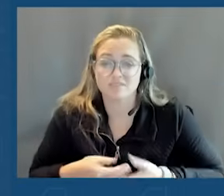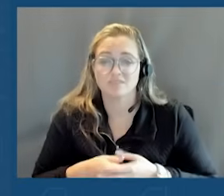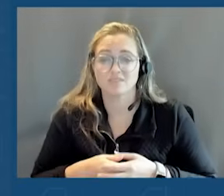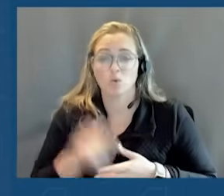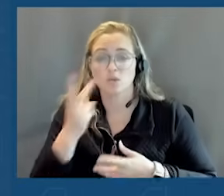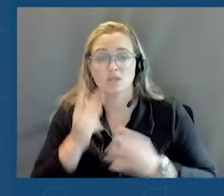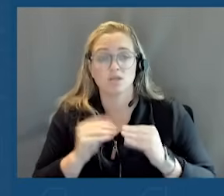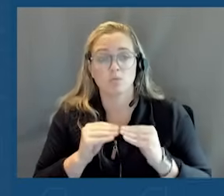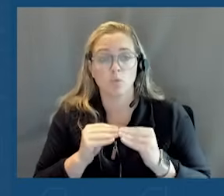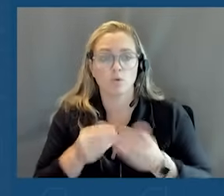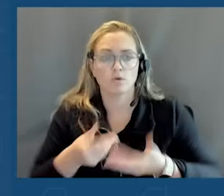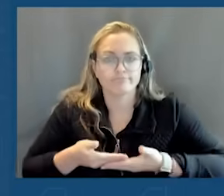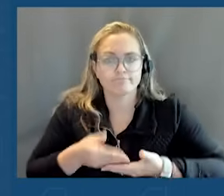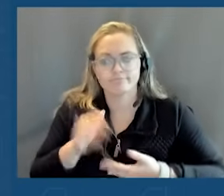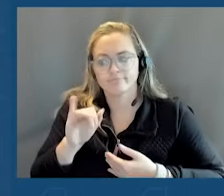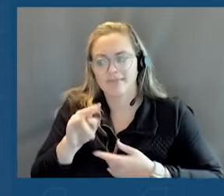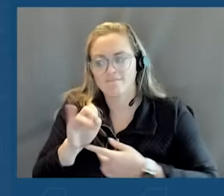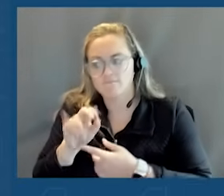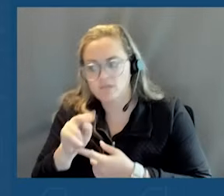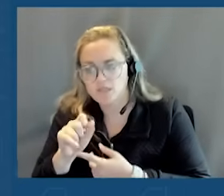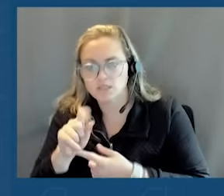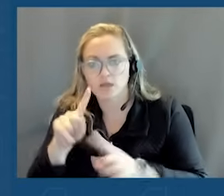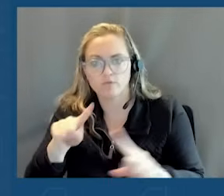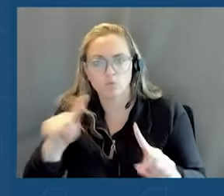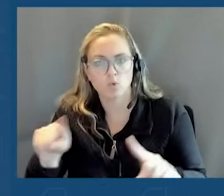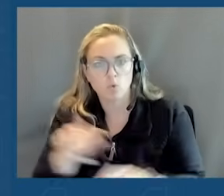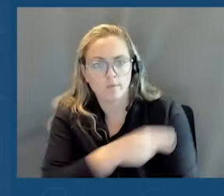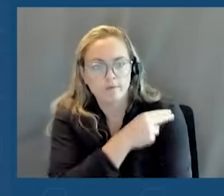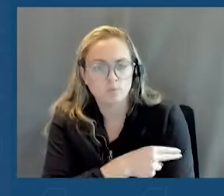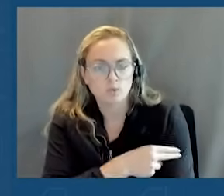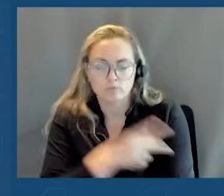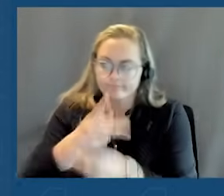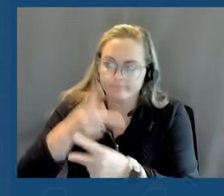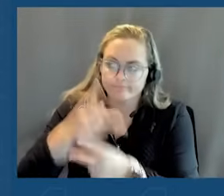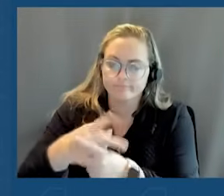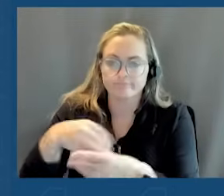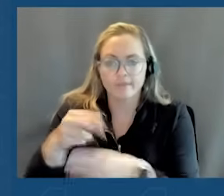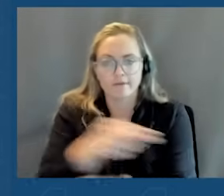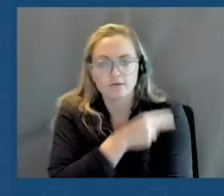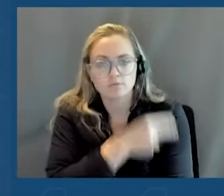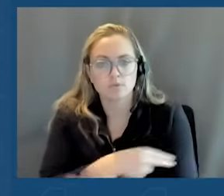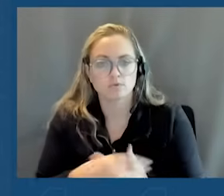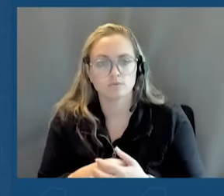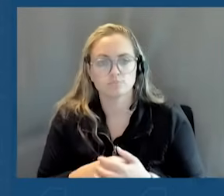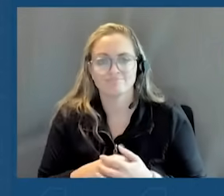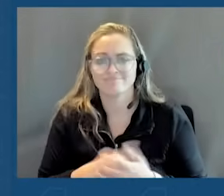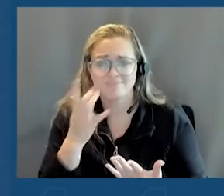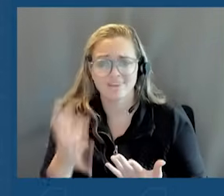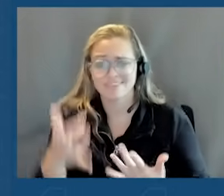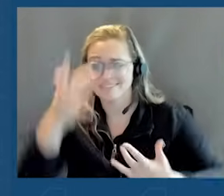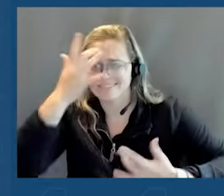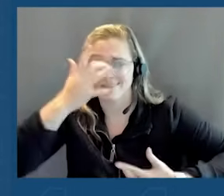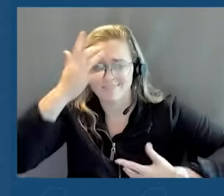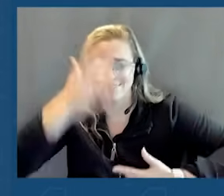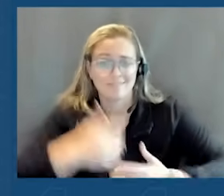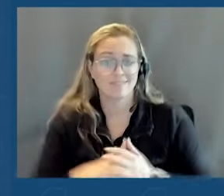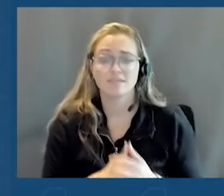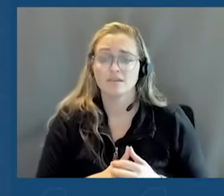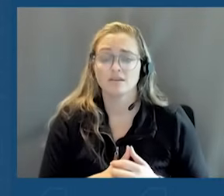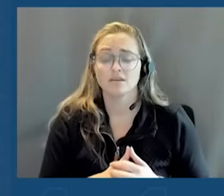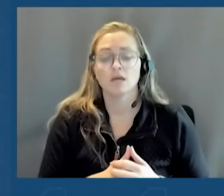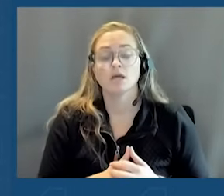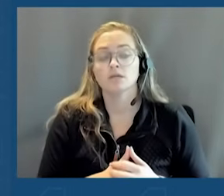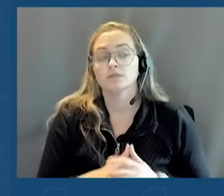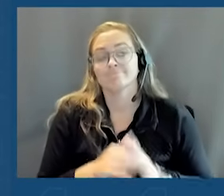more infants having to be taken care of in a hospital because they're so sick. Now,